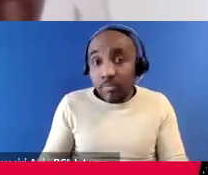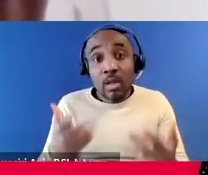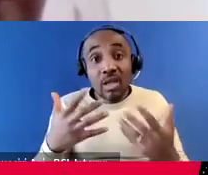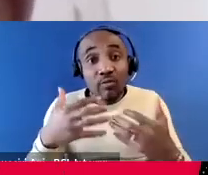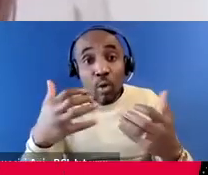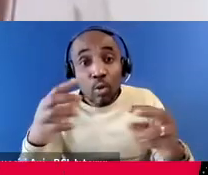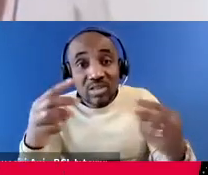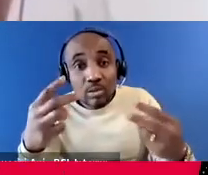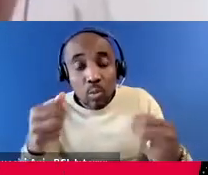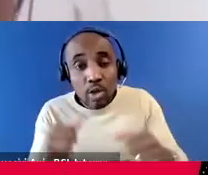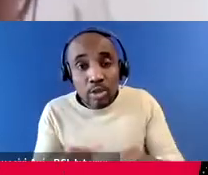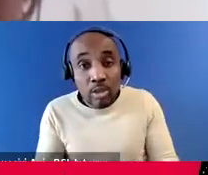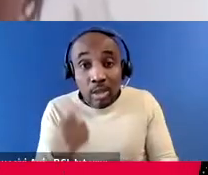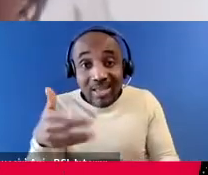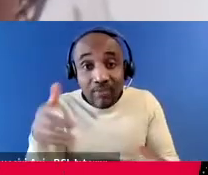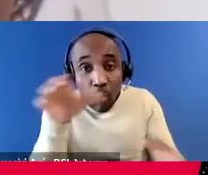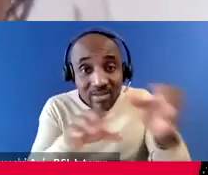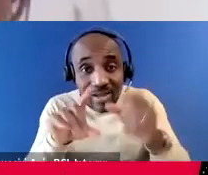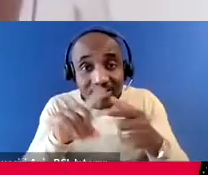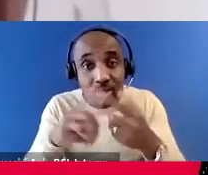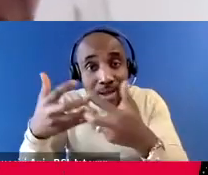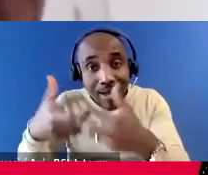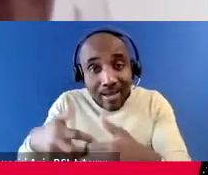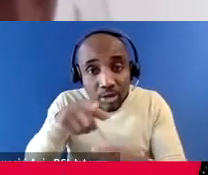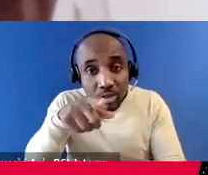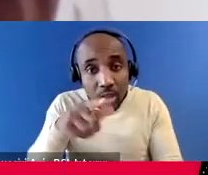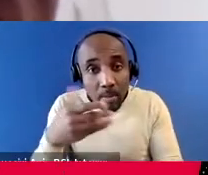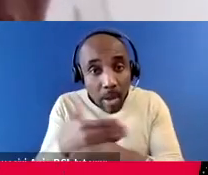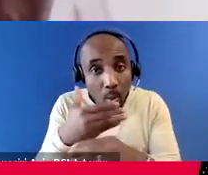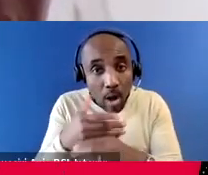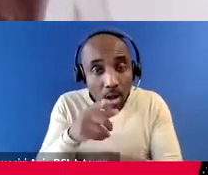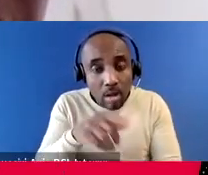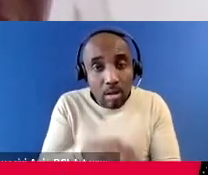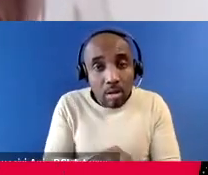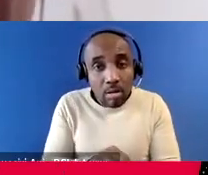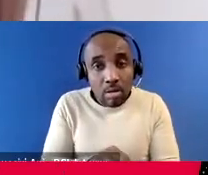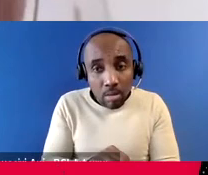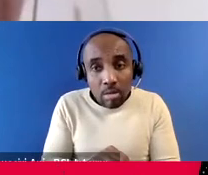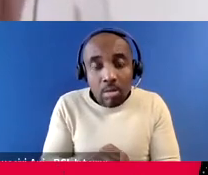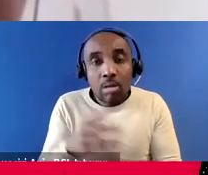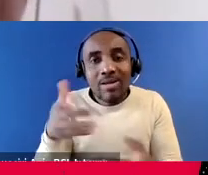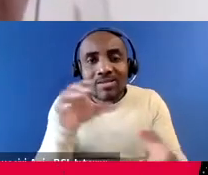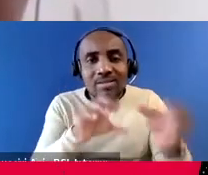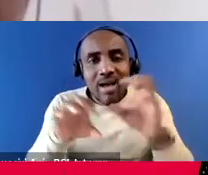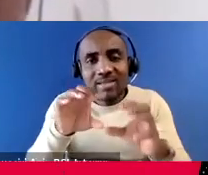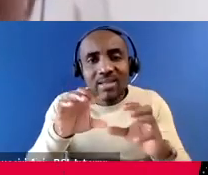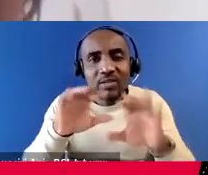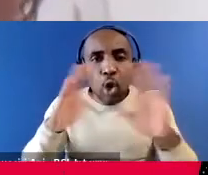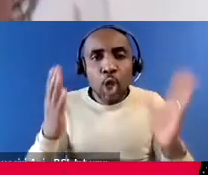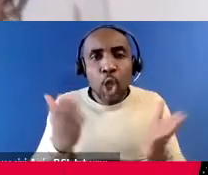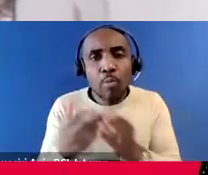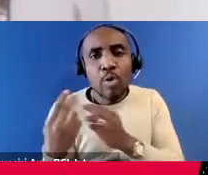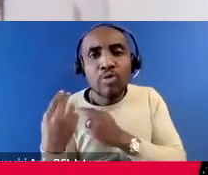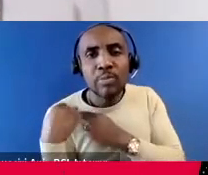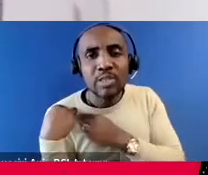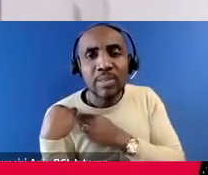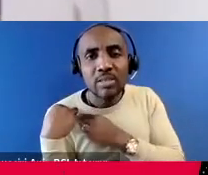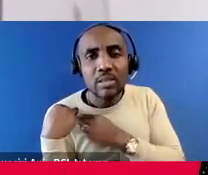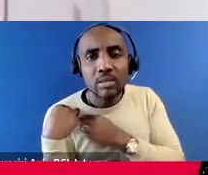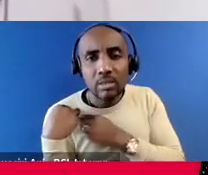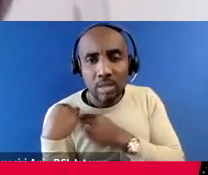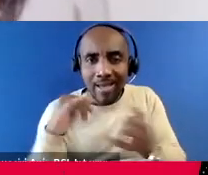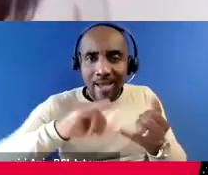resource. And I think we have an interesting situation in the UK where, even though we have a